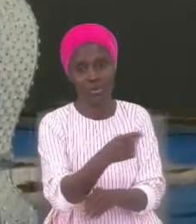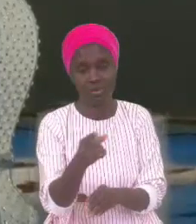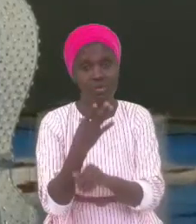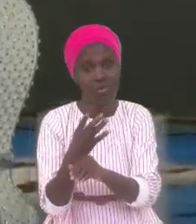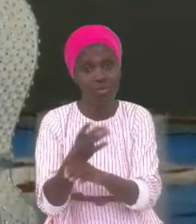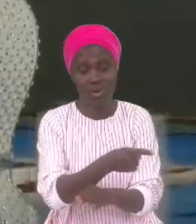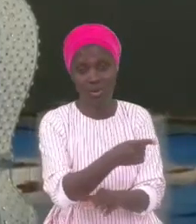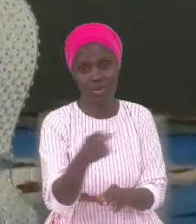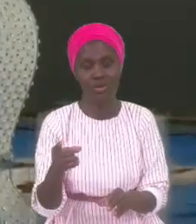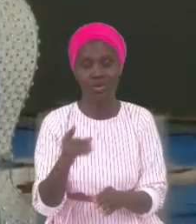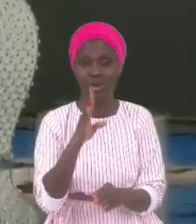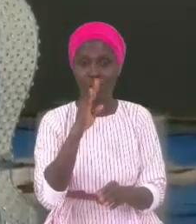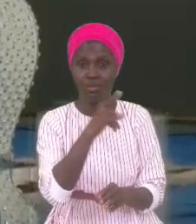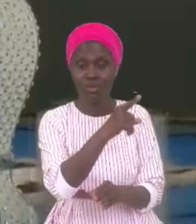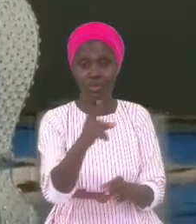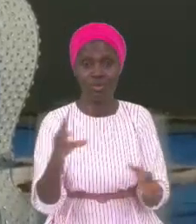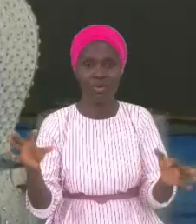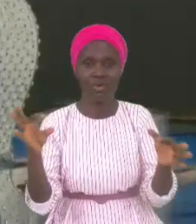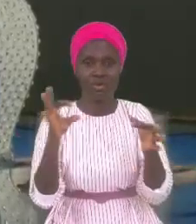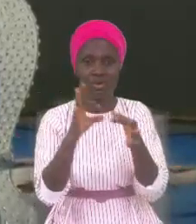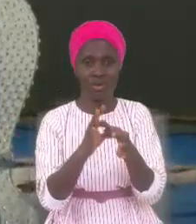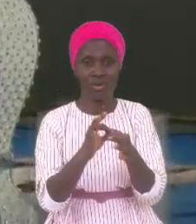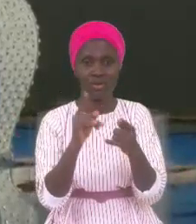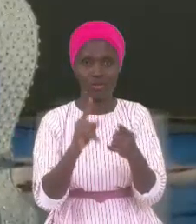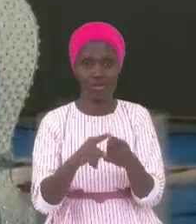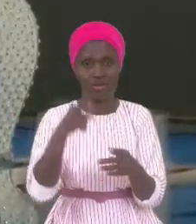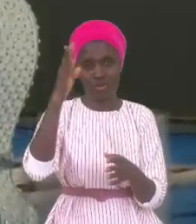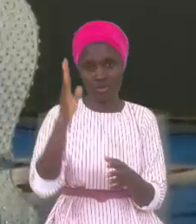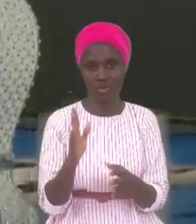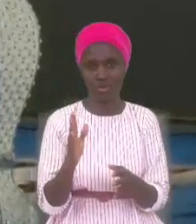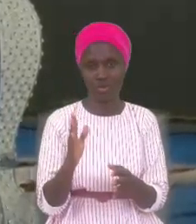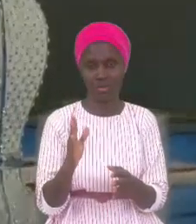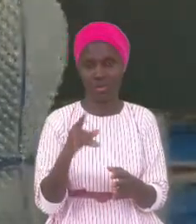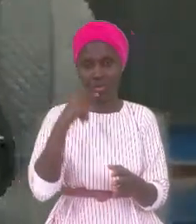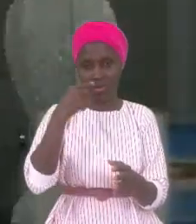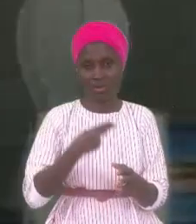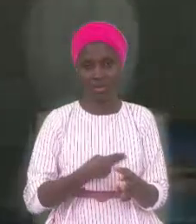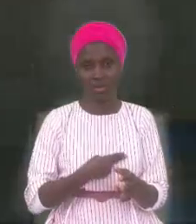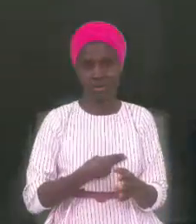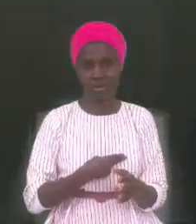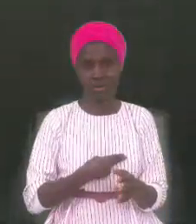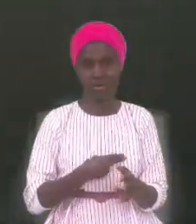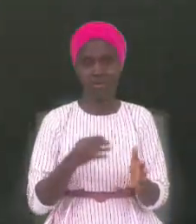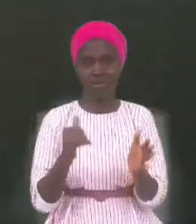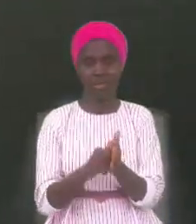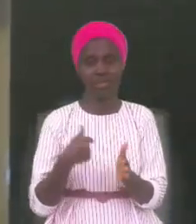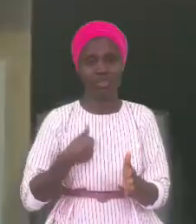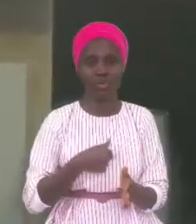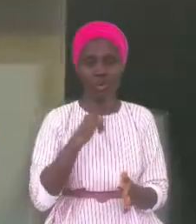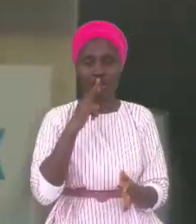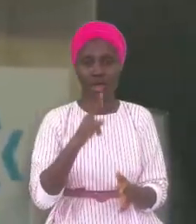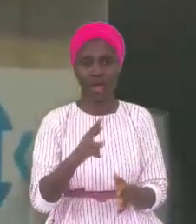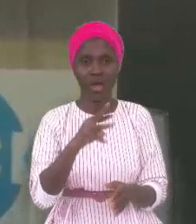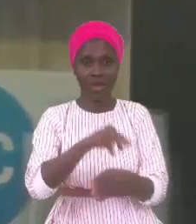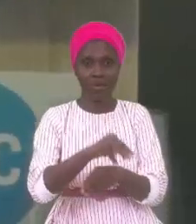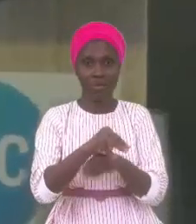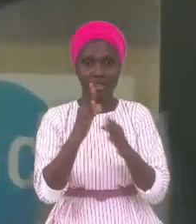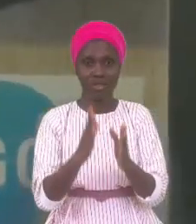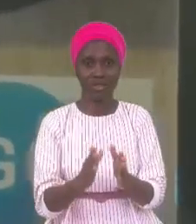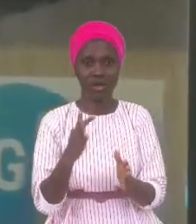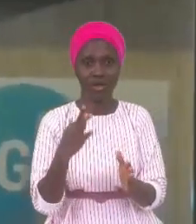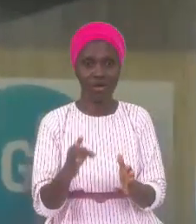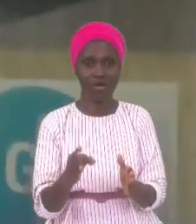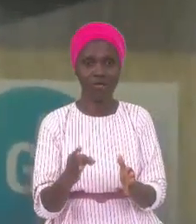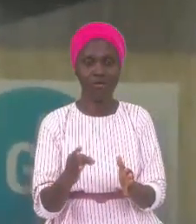ye reconciled unto God. It tells us we are messengers of the Lord. That's number three now. Number